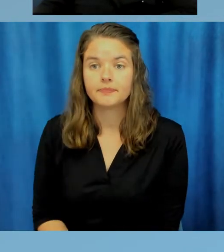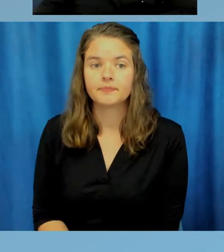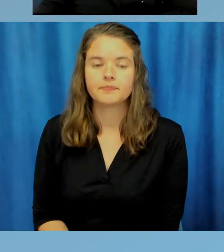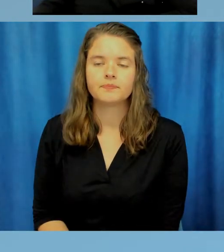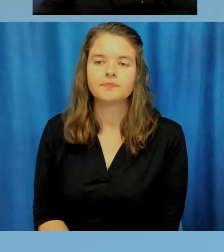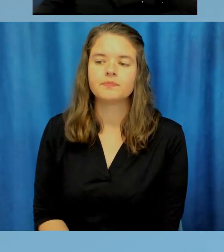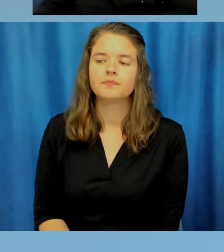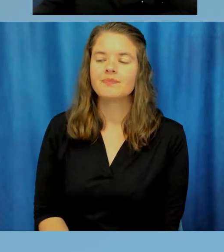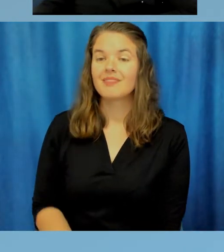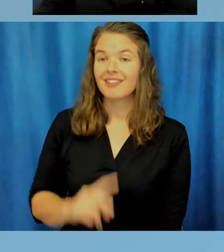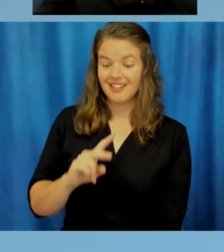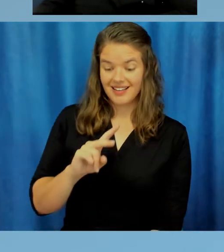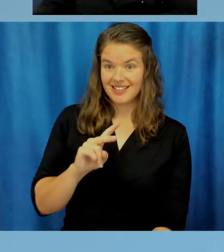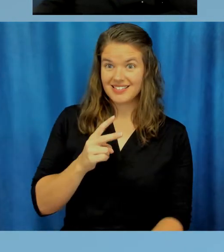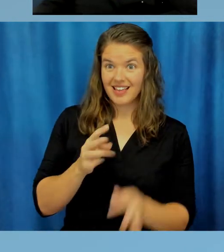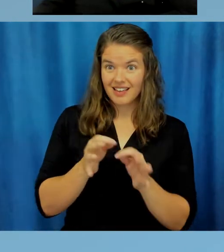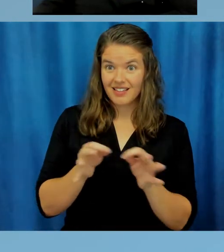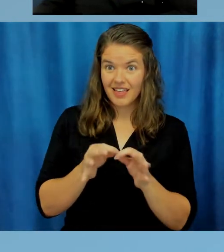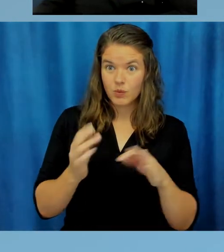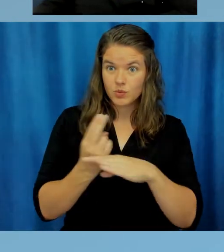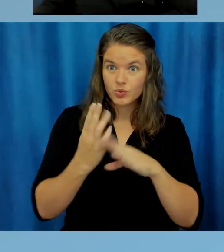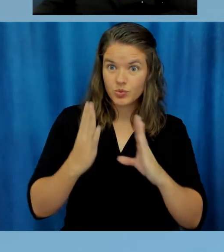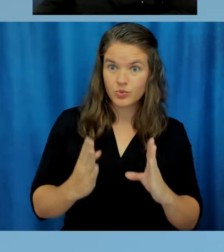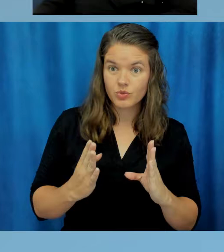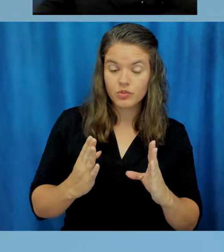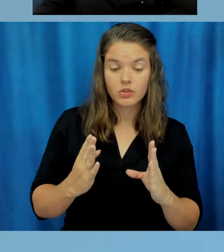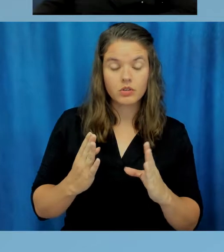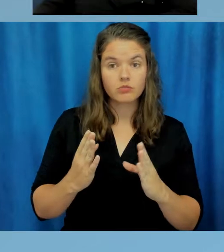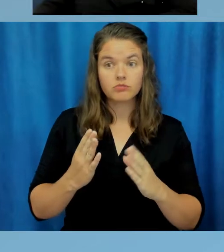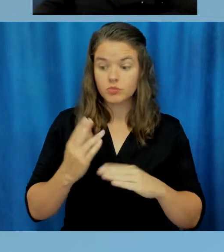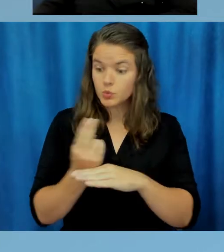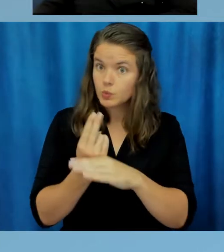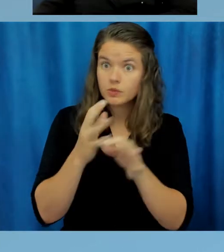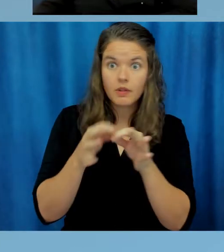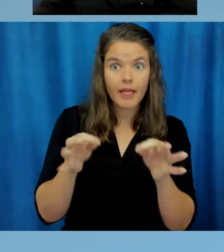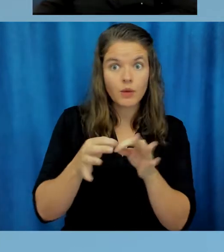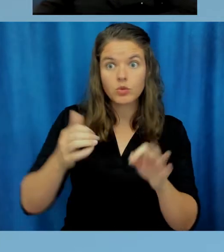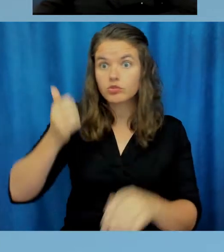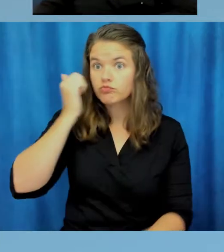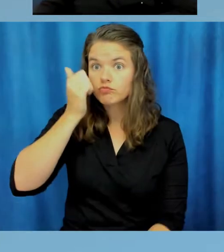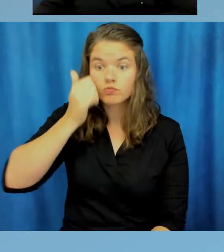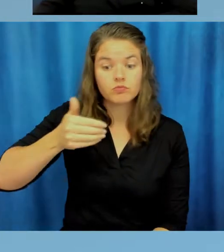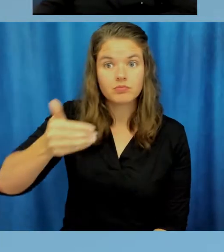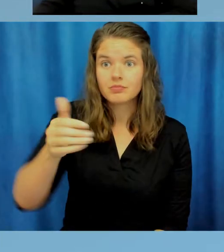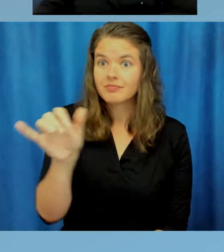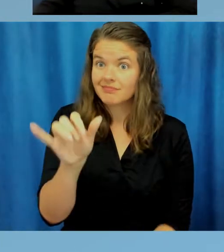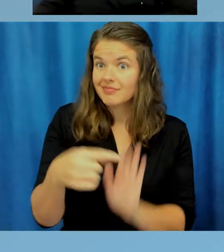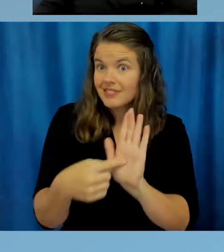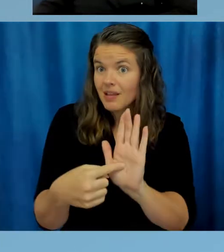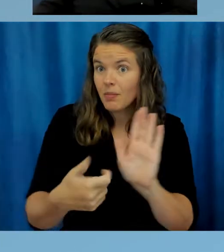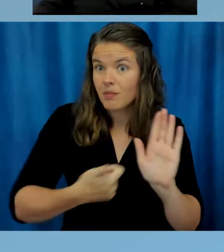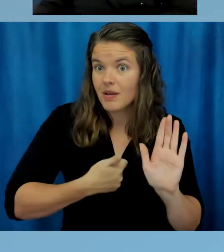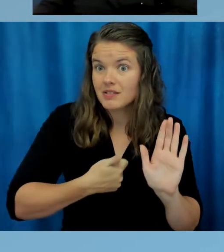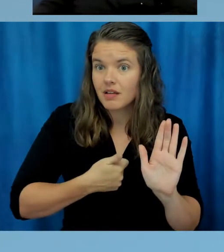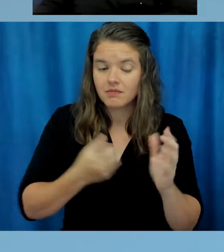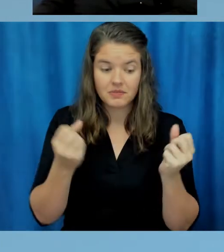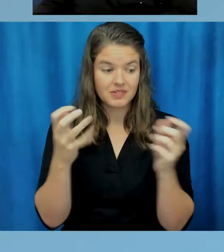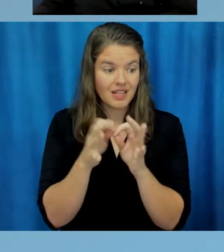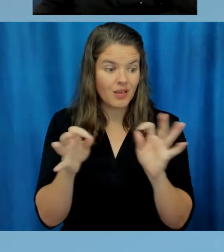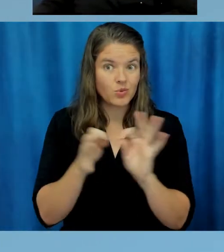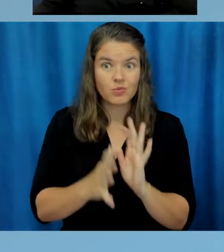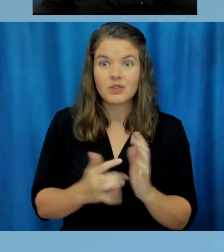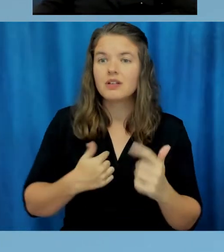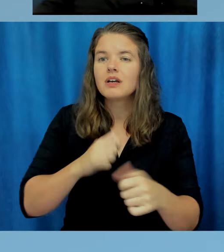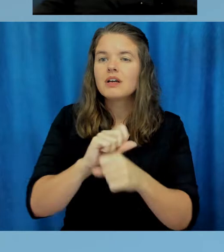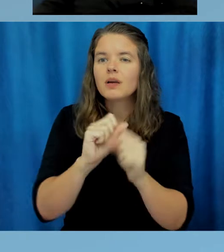A second language user working day in and day out, like myself, as a sign language interpreter, I work